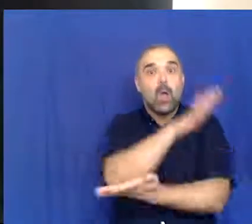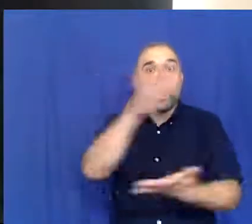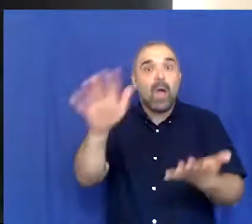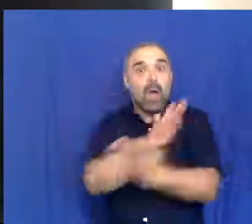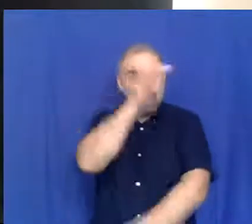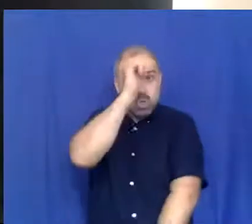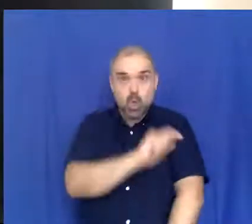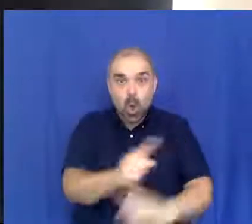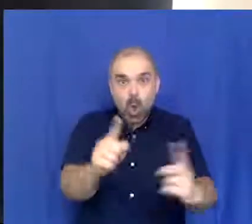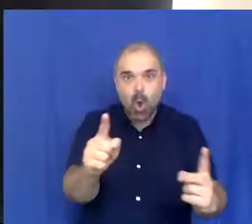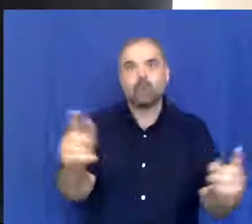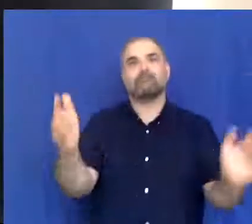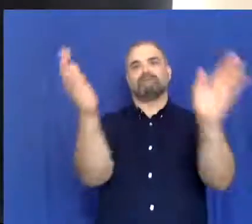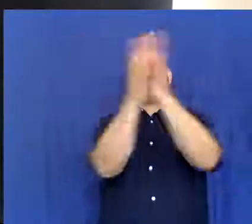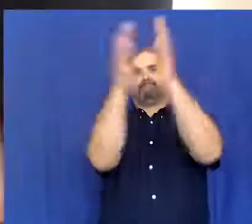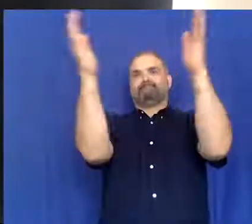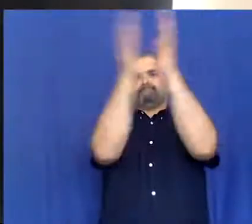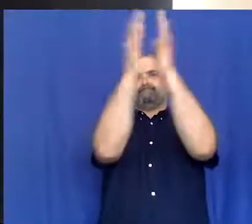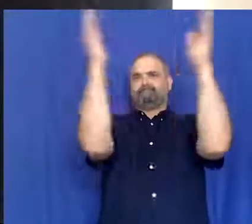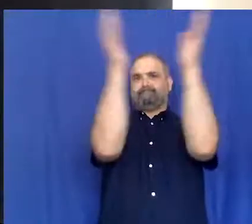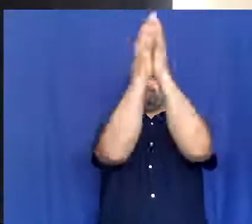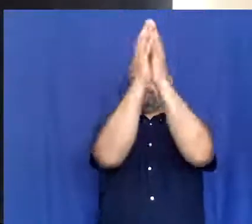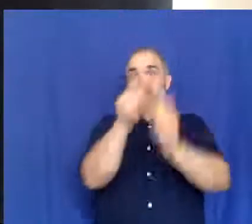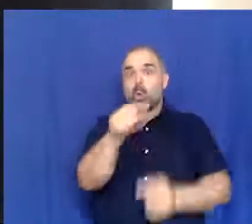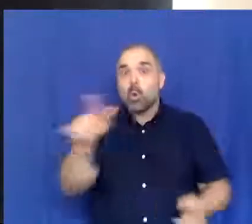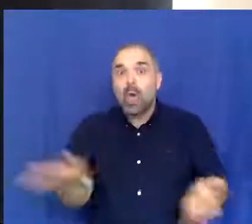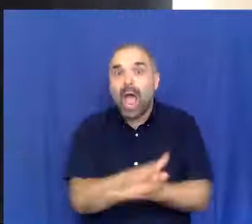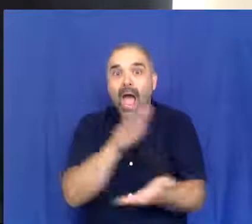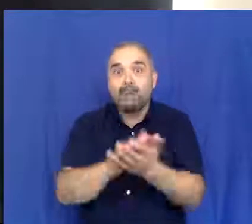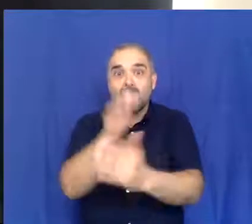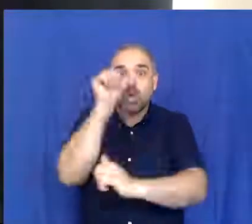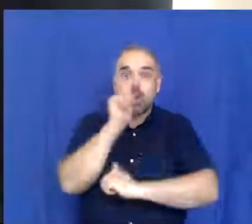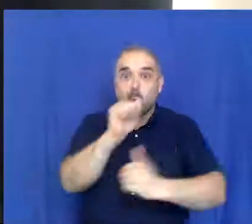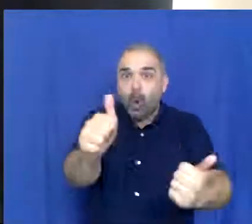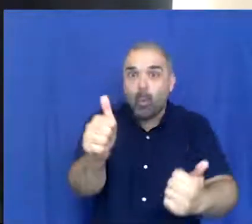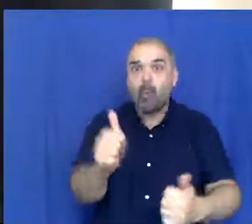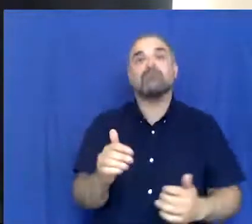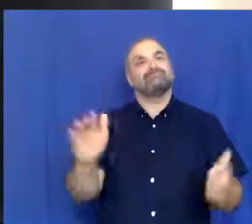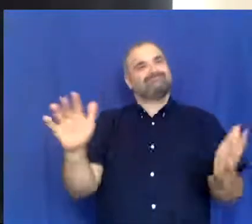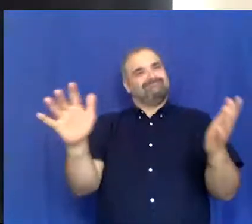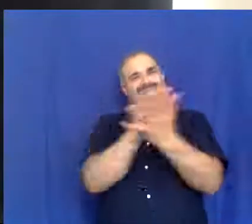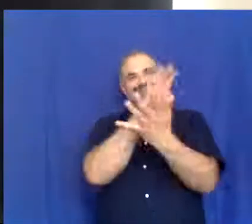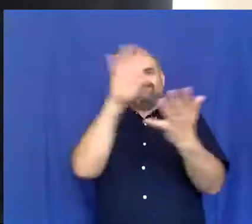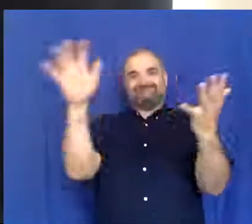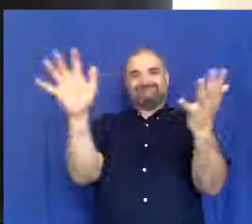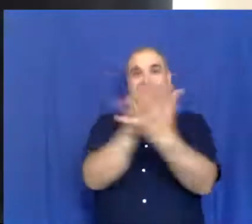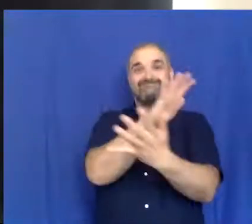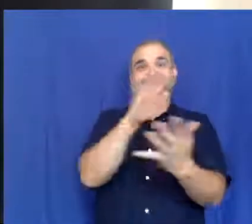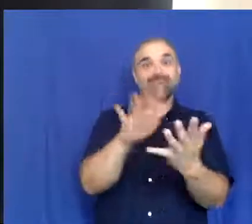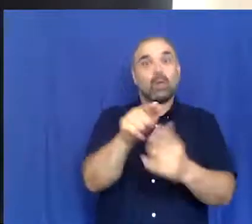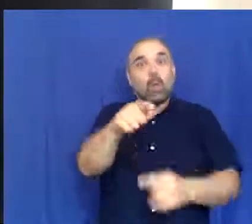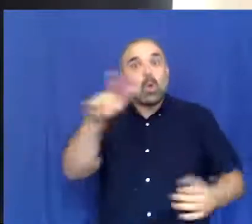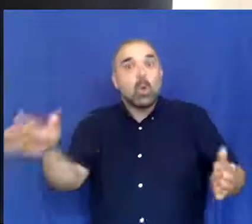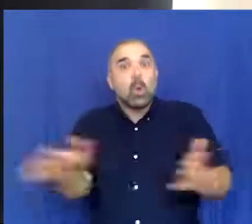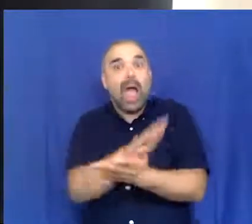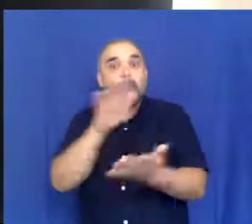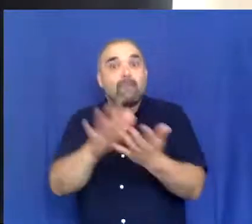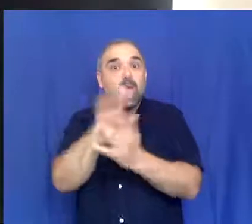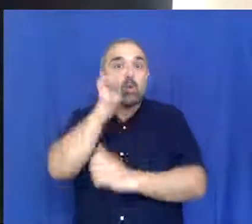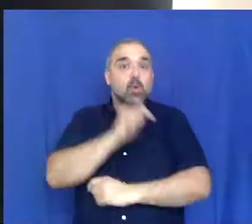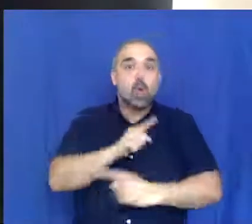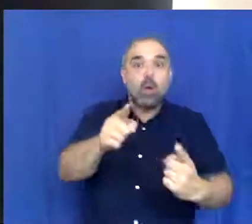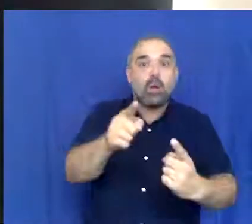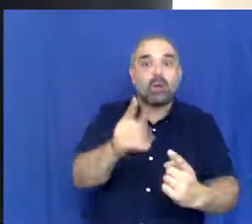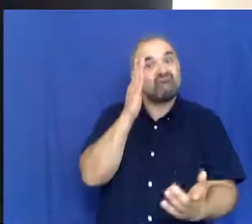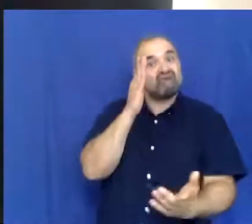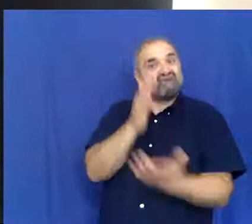If you're happy and you know it, clap your hands. If you're happy and you know it, clap your hands.